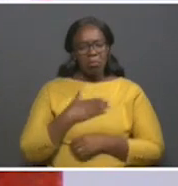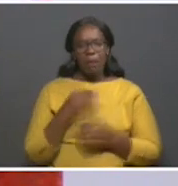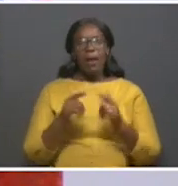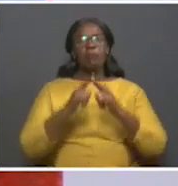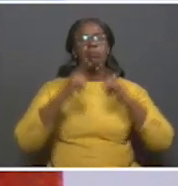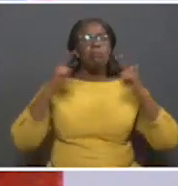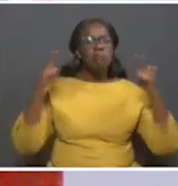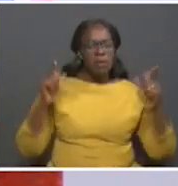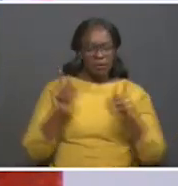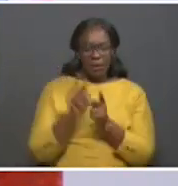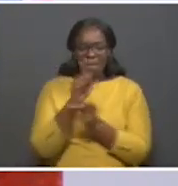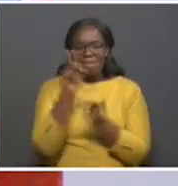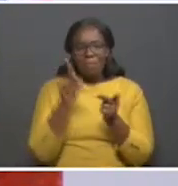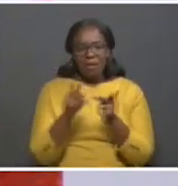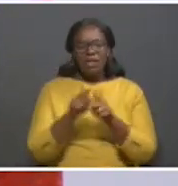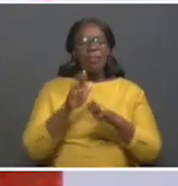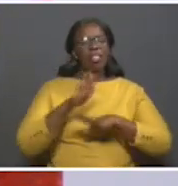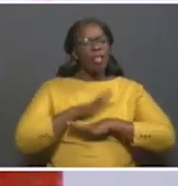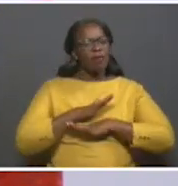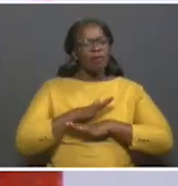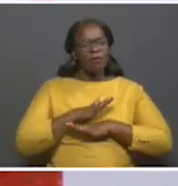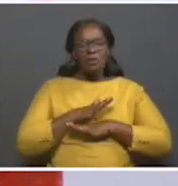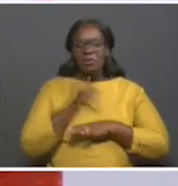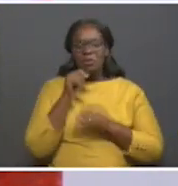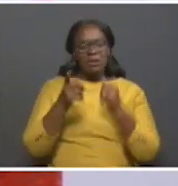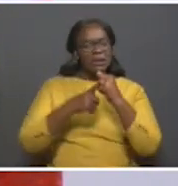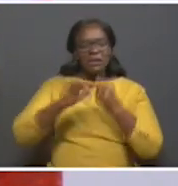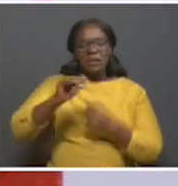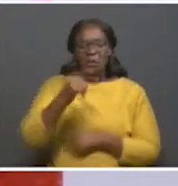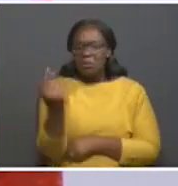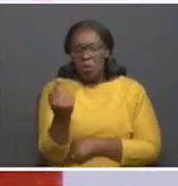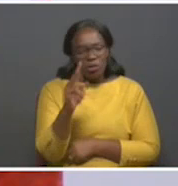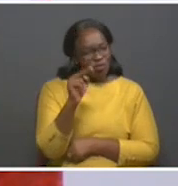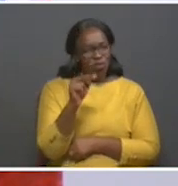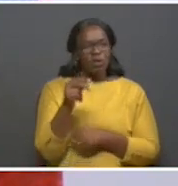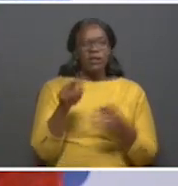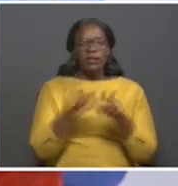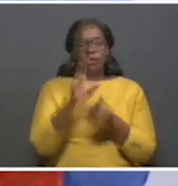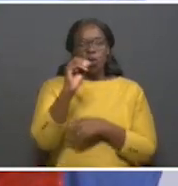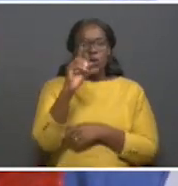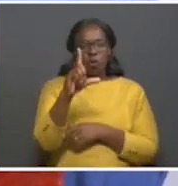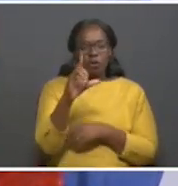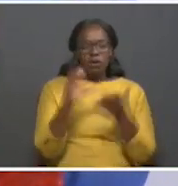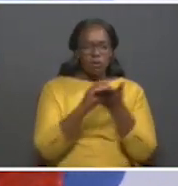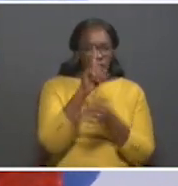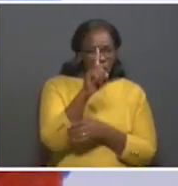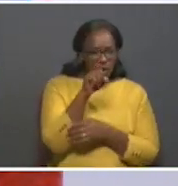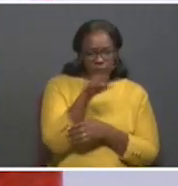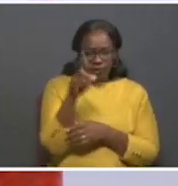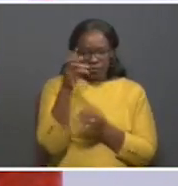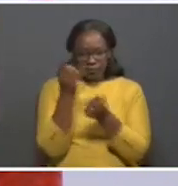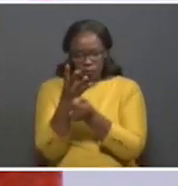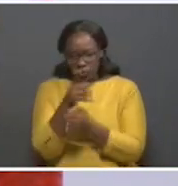perfect. It is enough, more than the six cities. The Bible reveals in the book of Colossians chapter 1 from verses 14 to